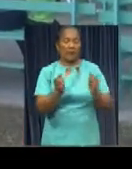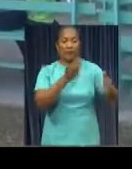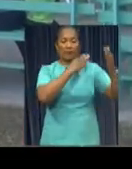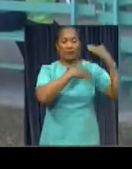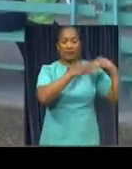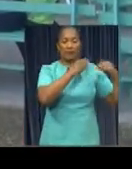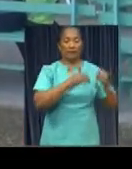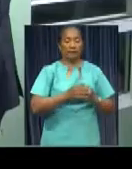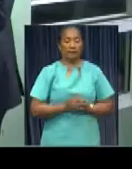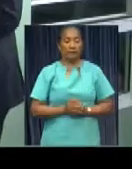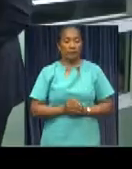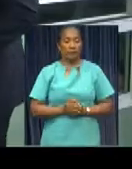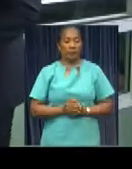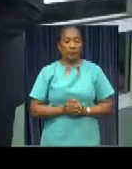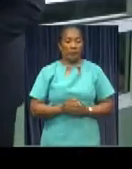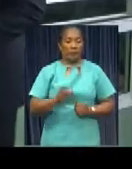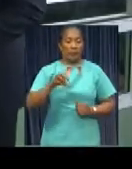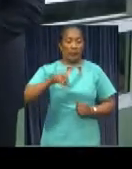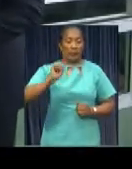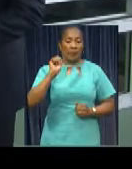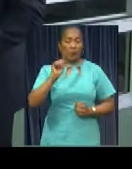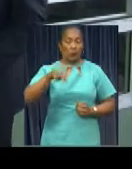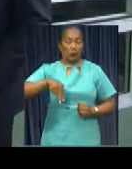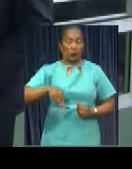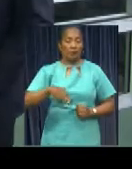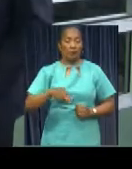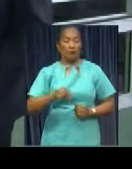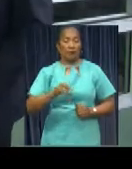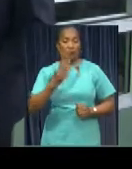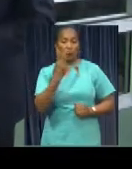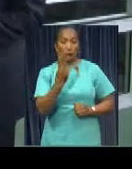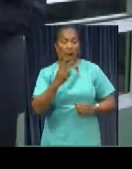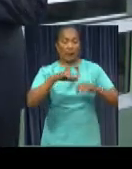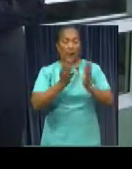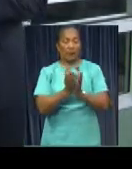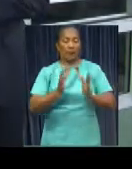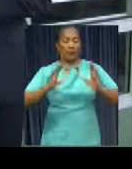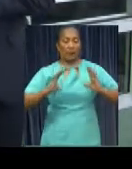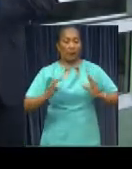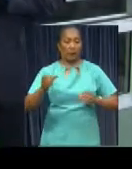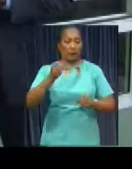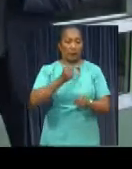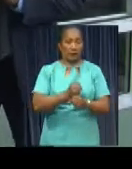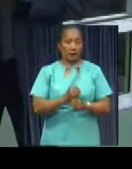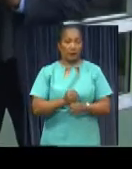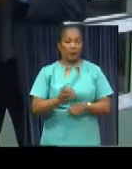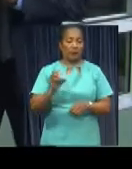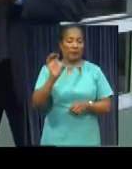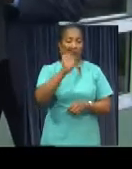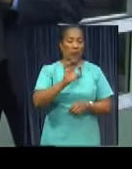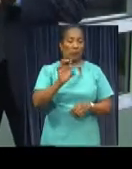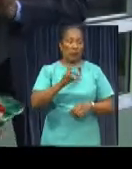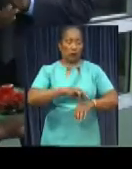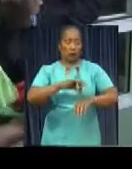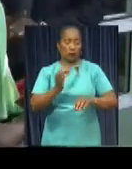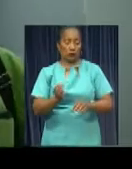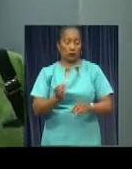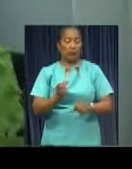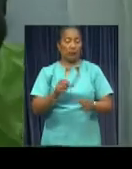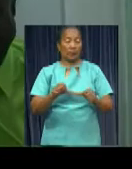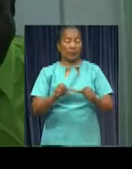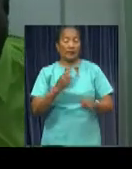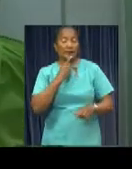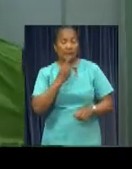ago. Edwin Nordzee, acting general director of the Foundation Regional Health Service,